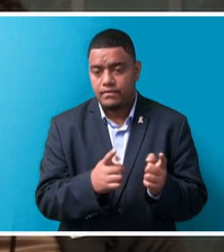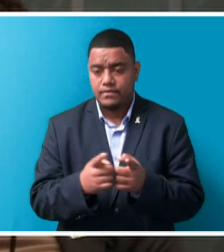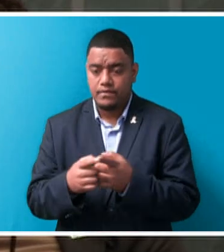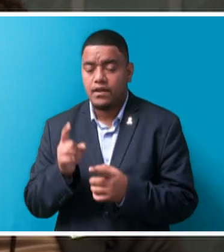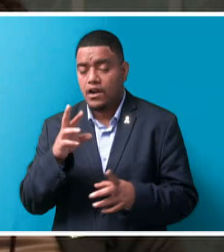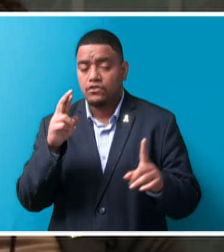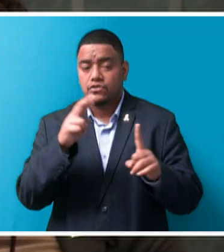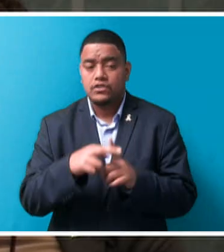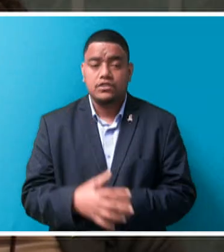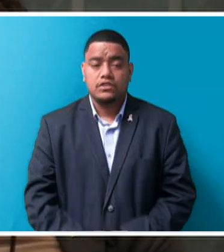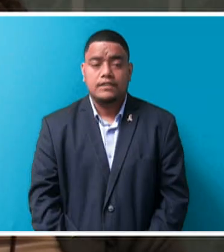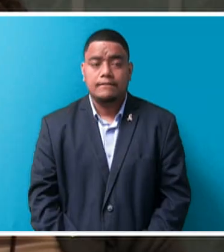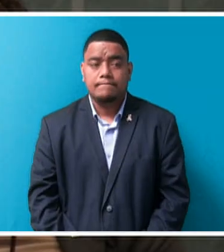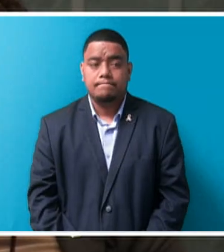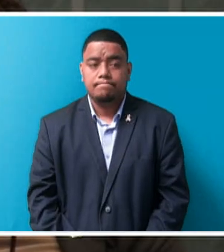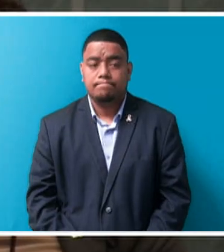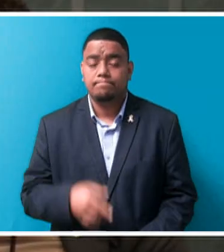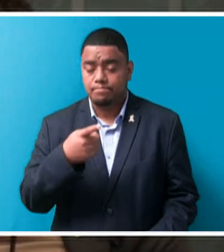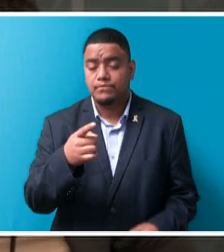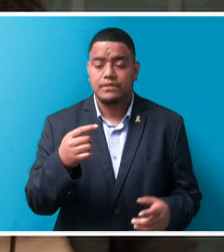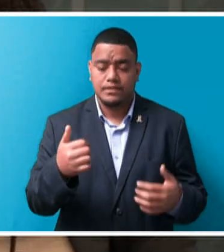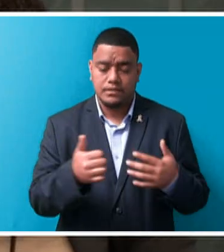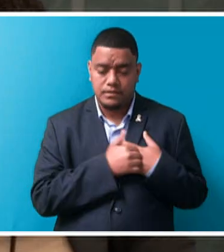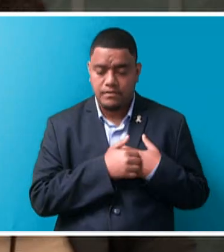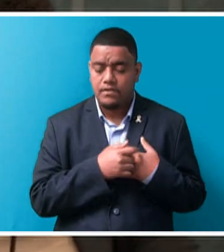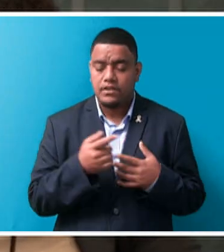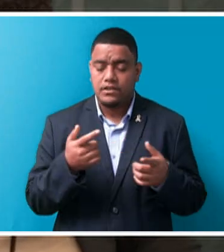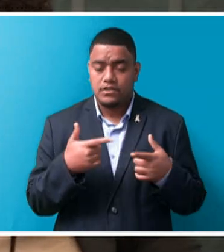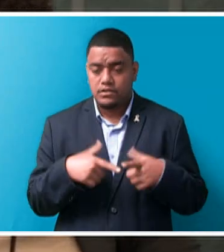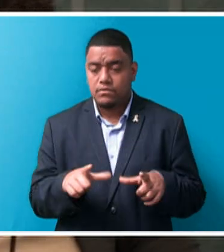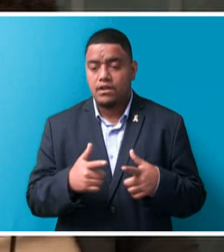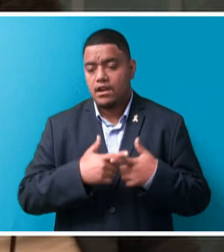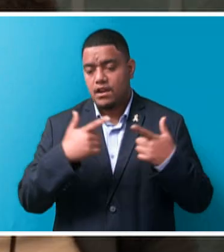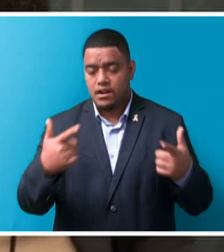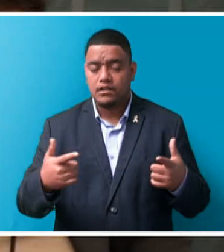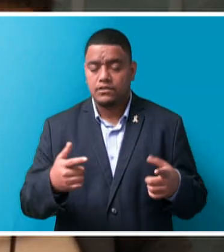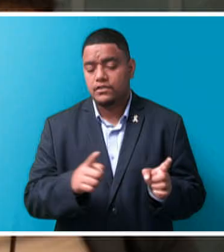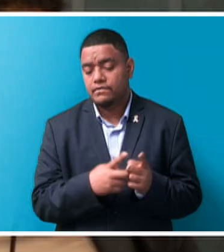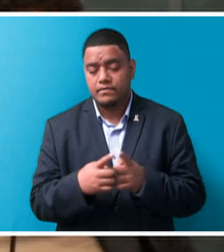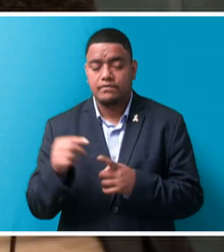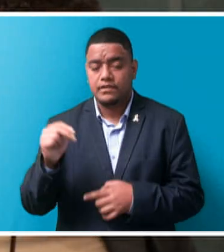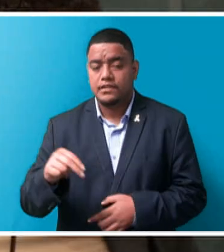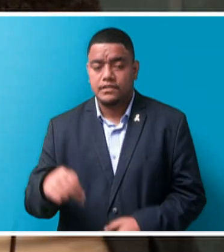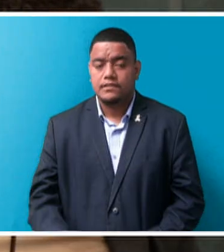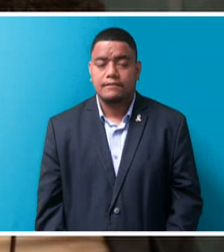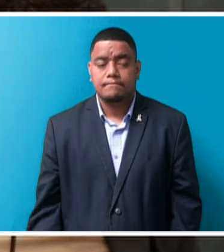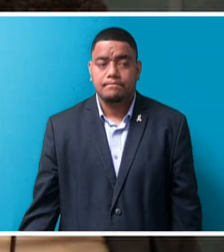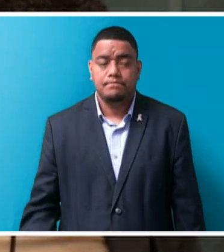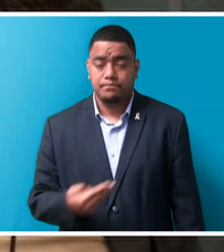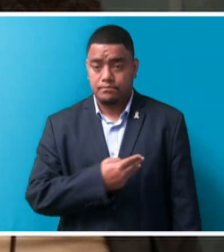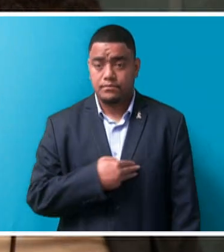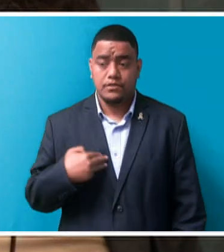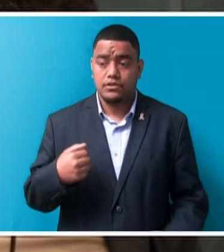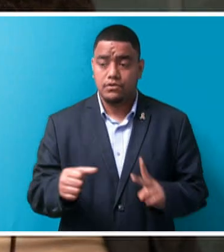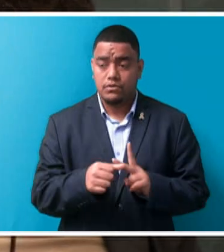outreaches and has the capacity to safely transport large outreach teams. The ministry will also